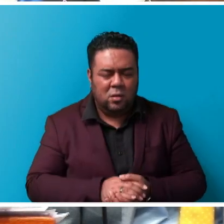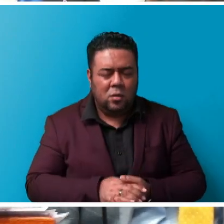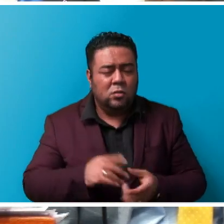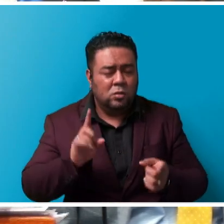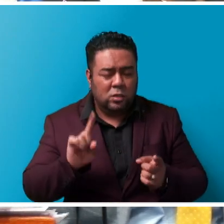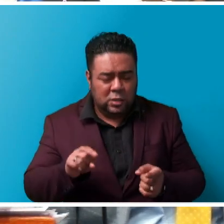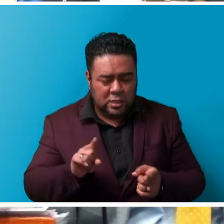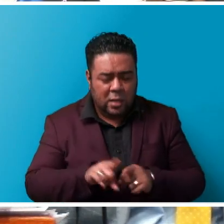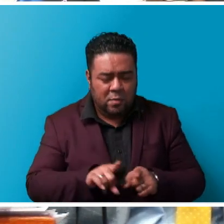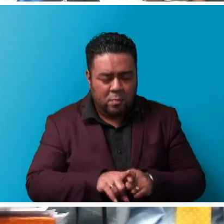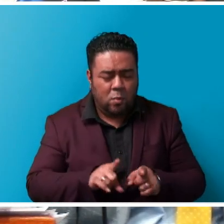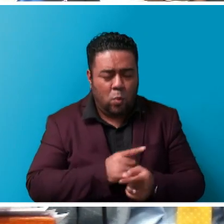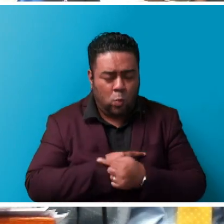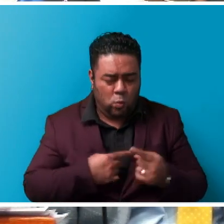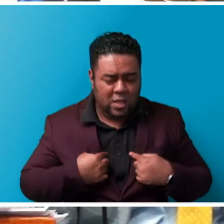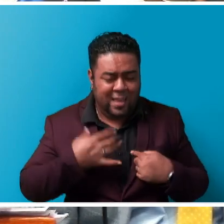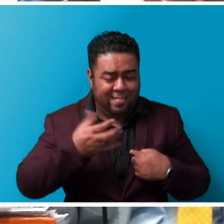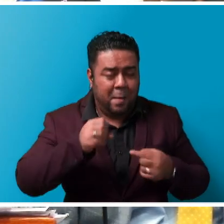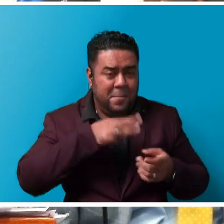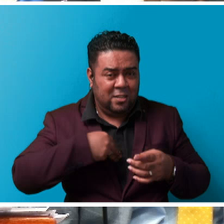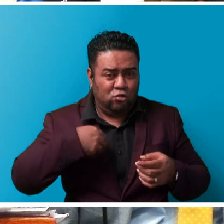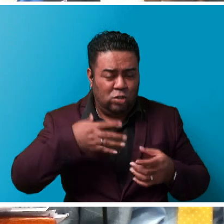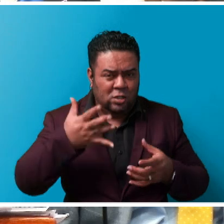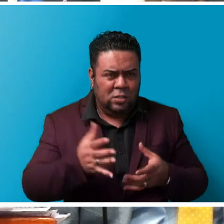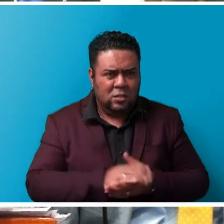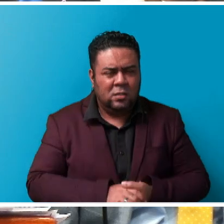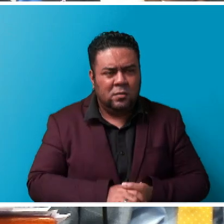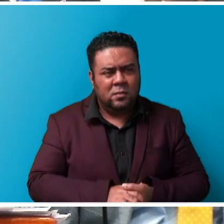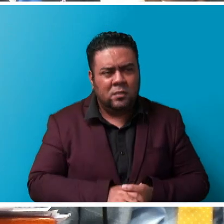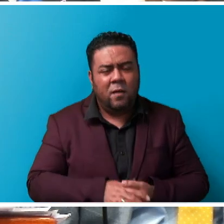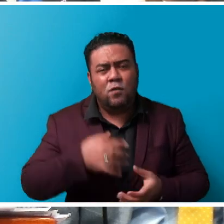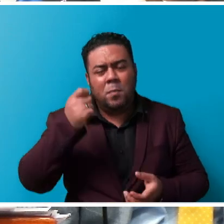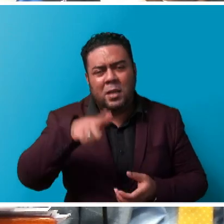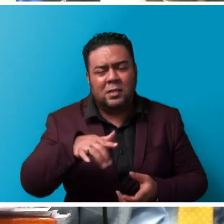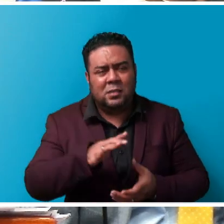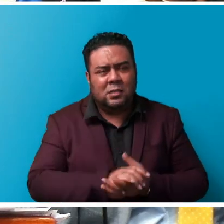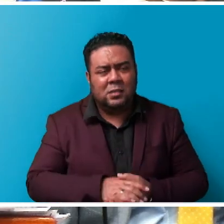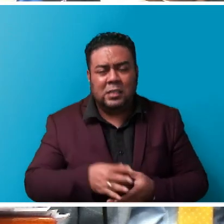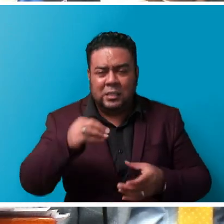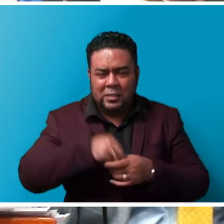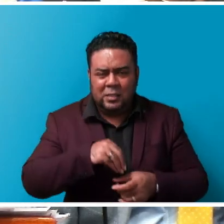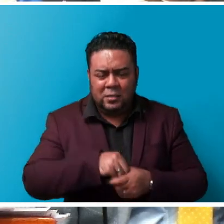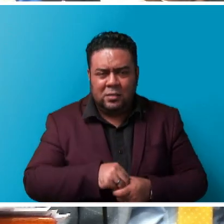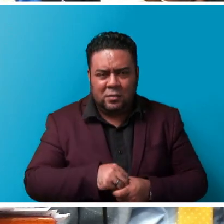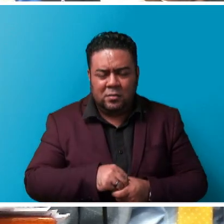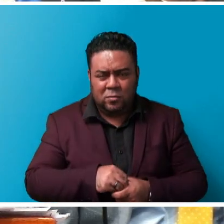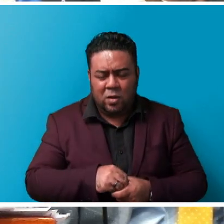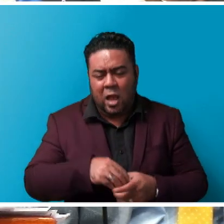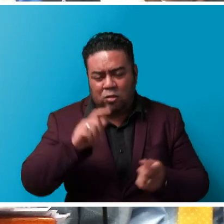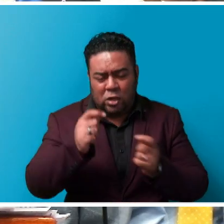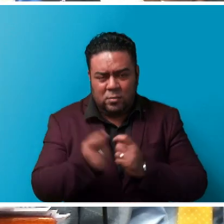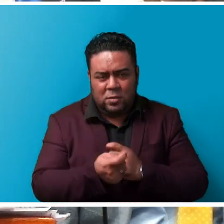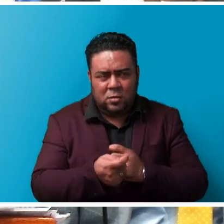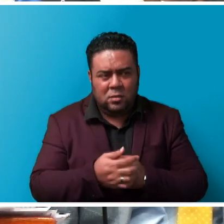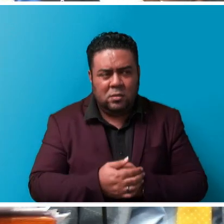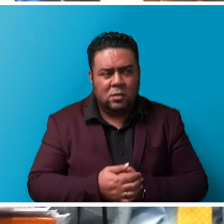in the ministry, have also made our formulated internal adjustments